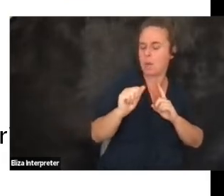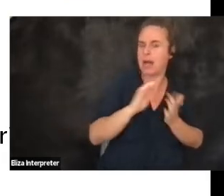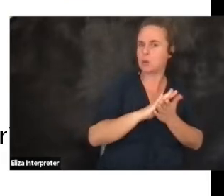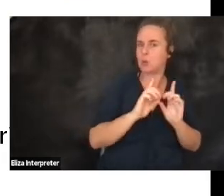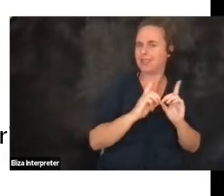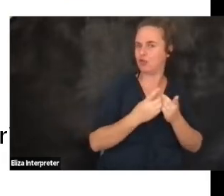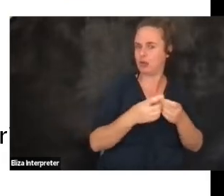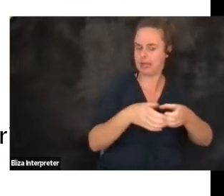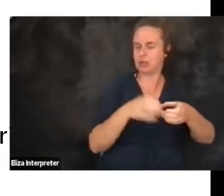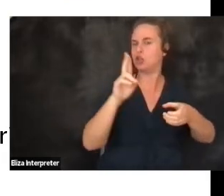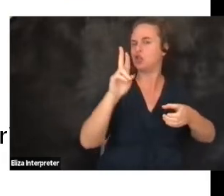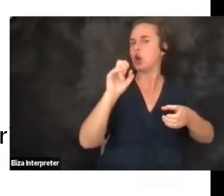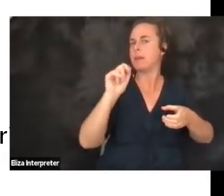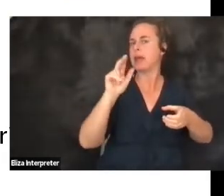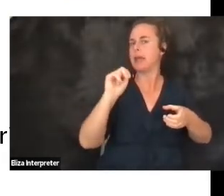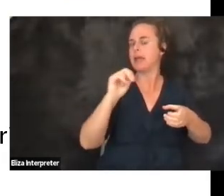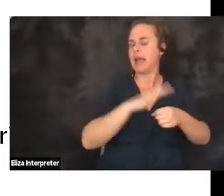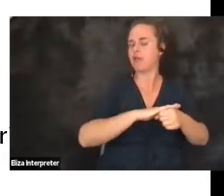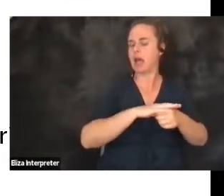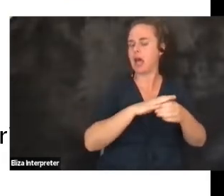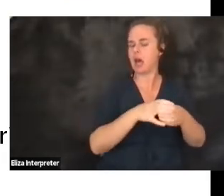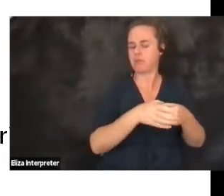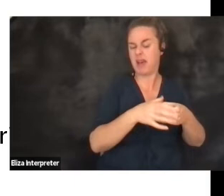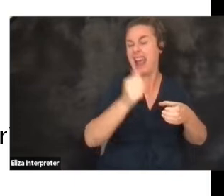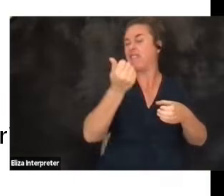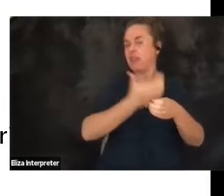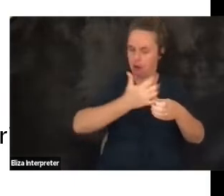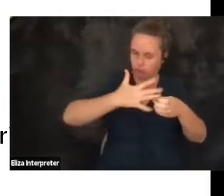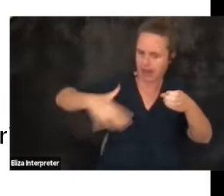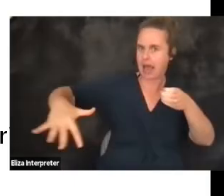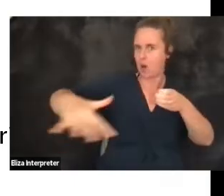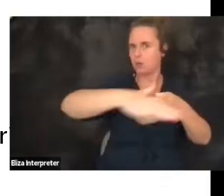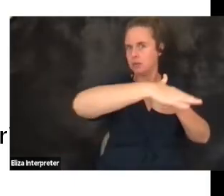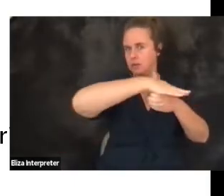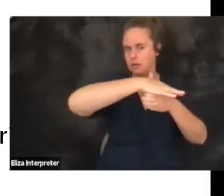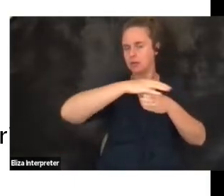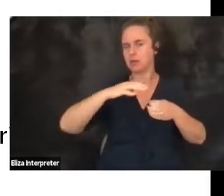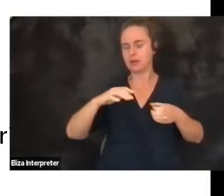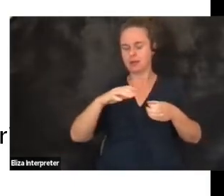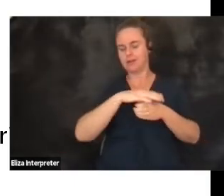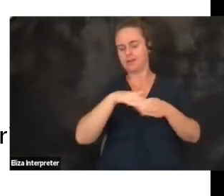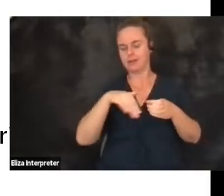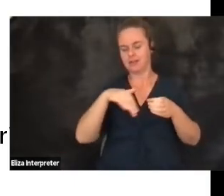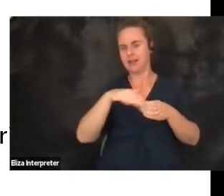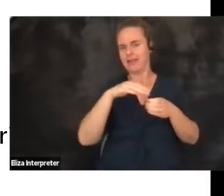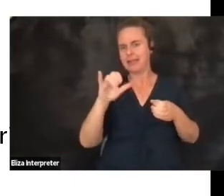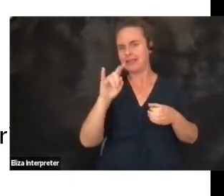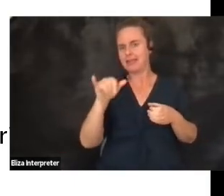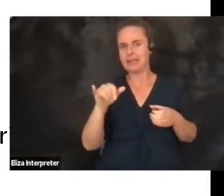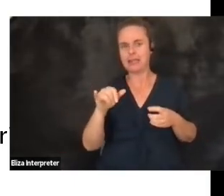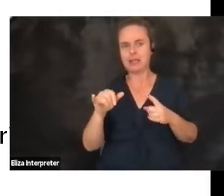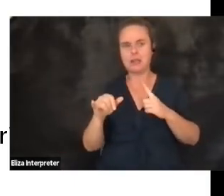big urban area that was Tacoma, and then it was everything else. So all of the cities like Puyallup,